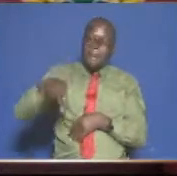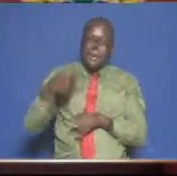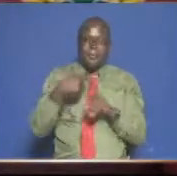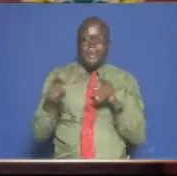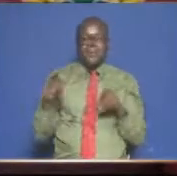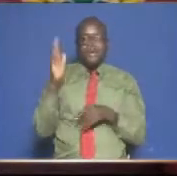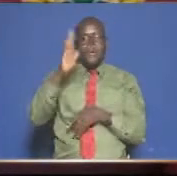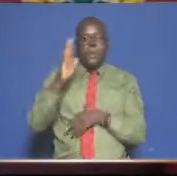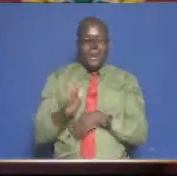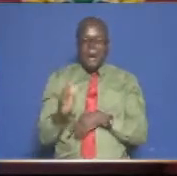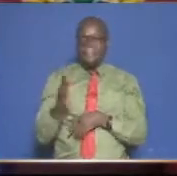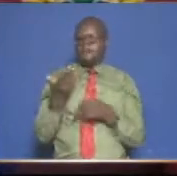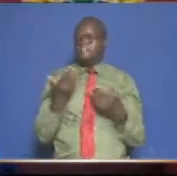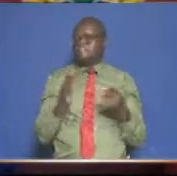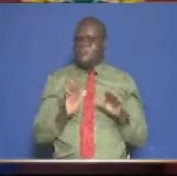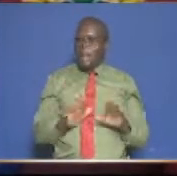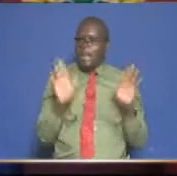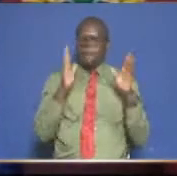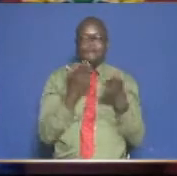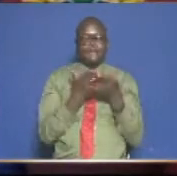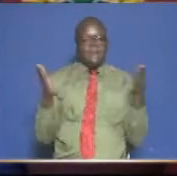will never leave the mark